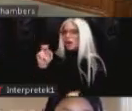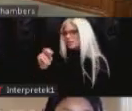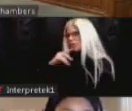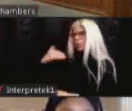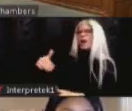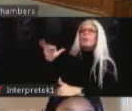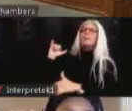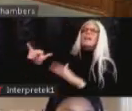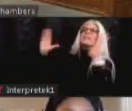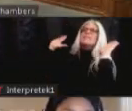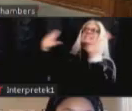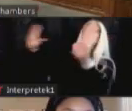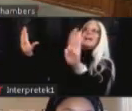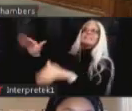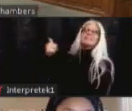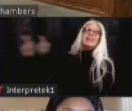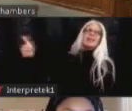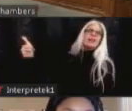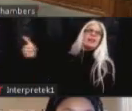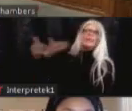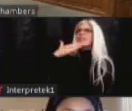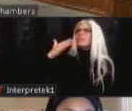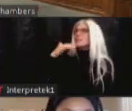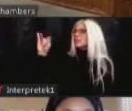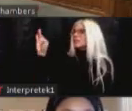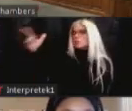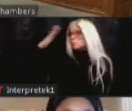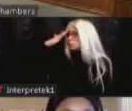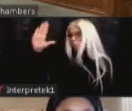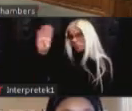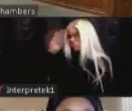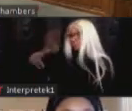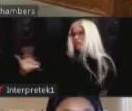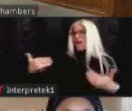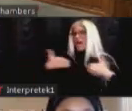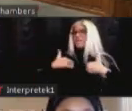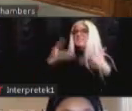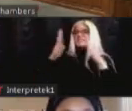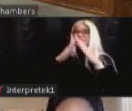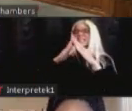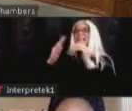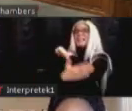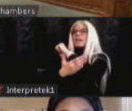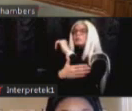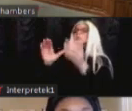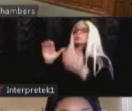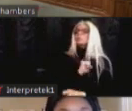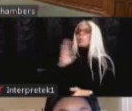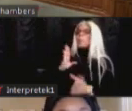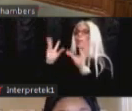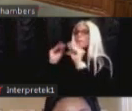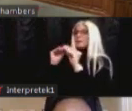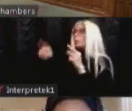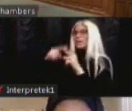If you're not aware, there is a city county school board meeting coming up on April 14th.